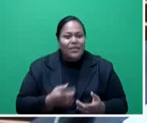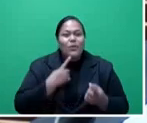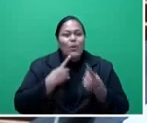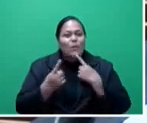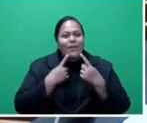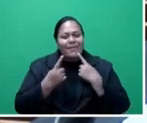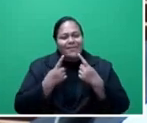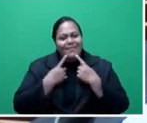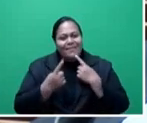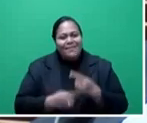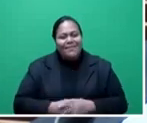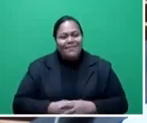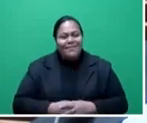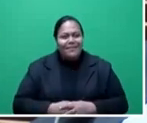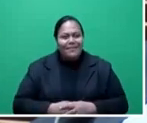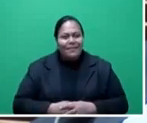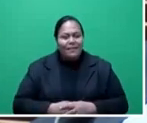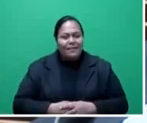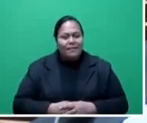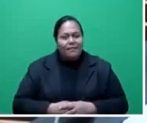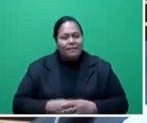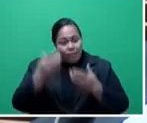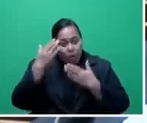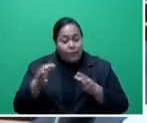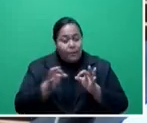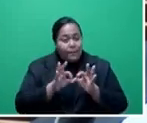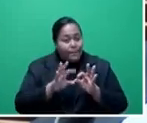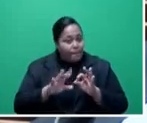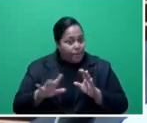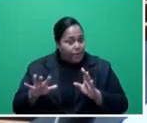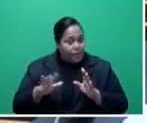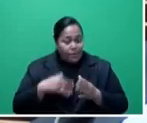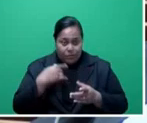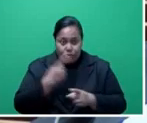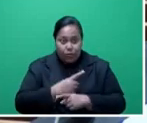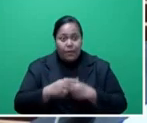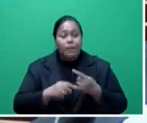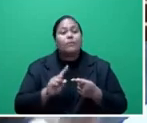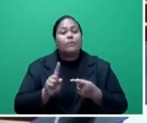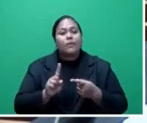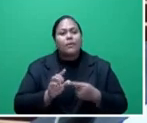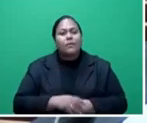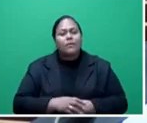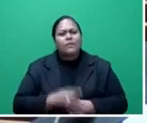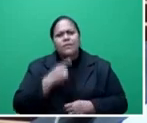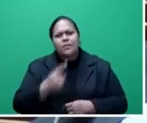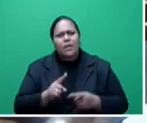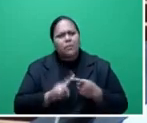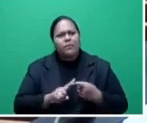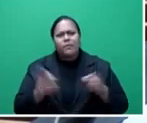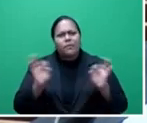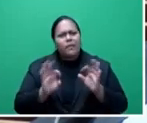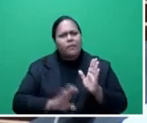made by Honourable Parliament and Prasad. He spoke a little while ago and he said there's no growth, there's